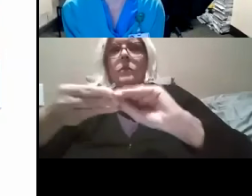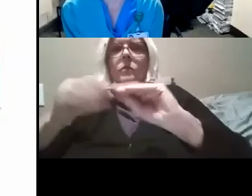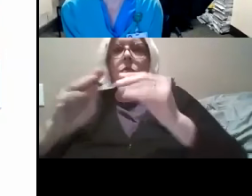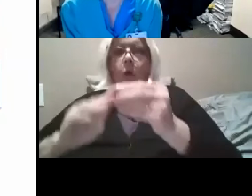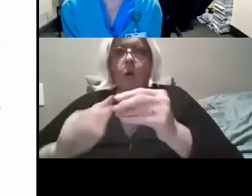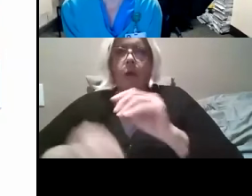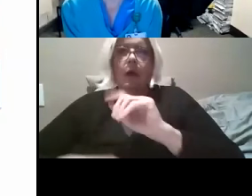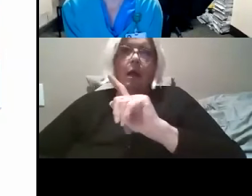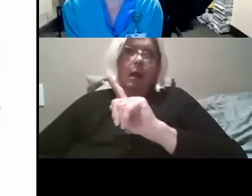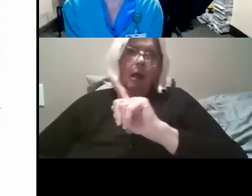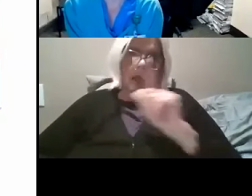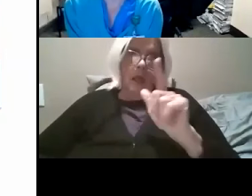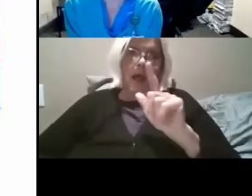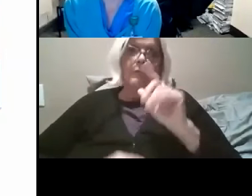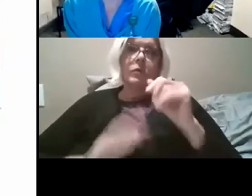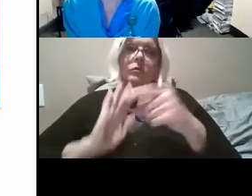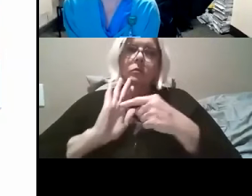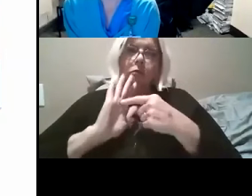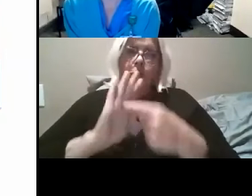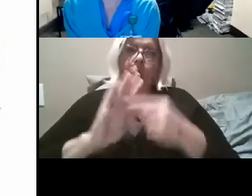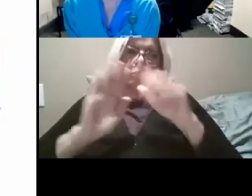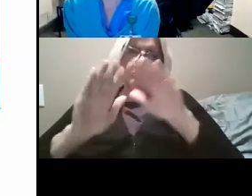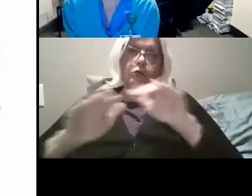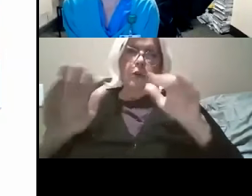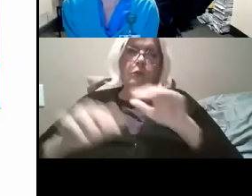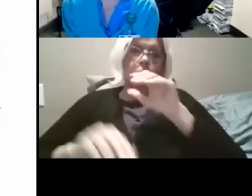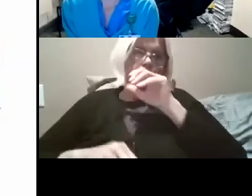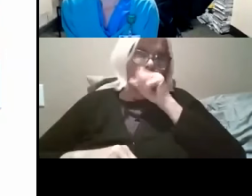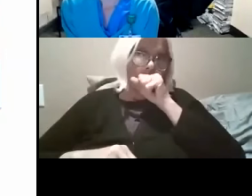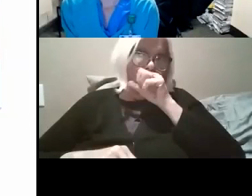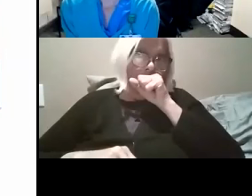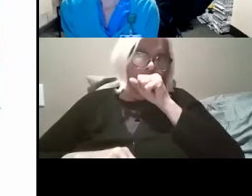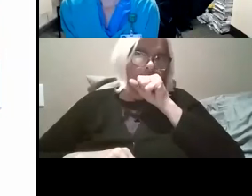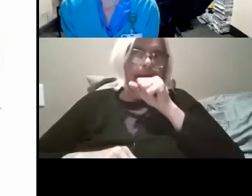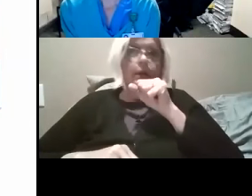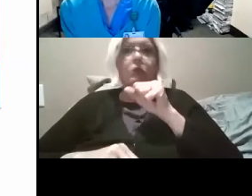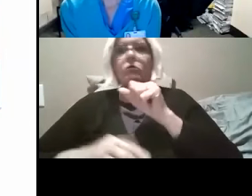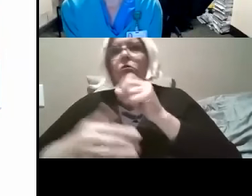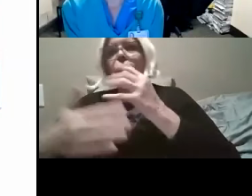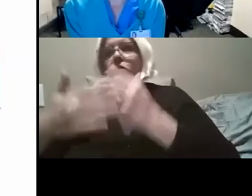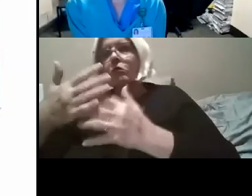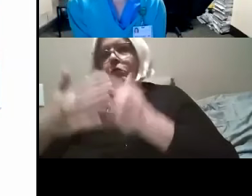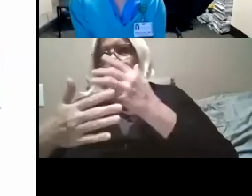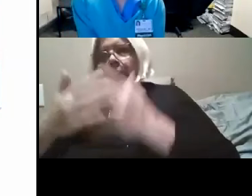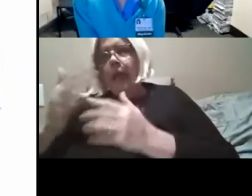cases are in orange, compared to the gray bar is adults, but you can see that